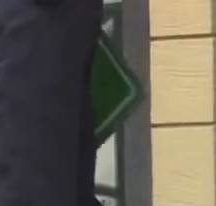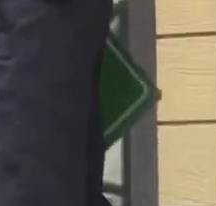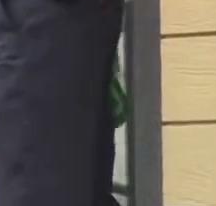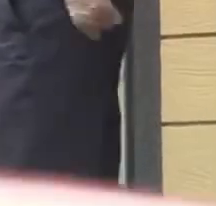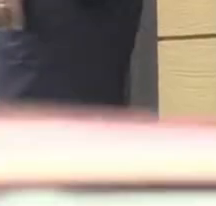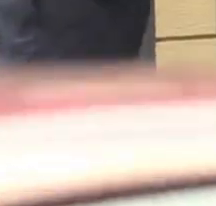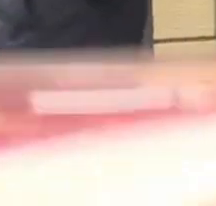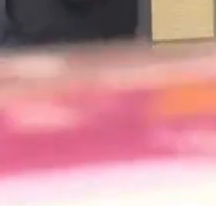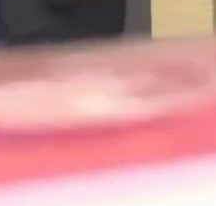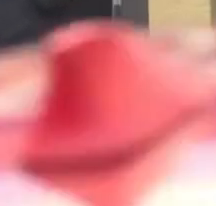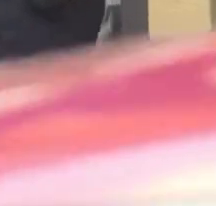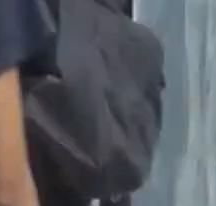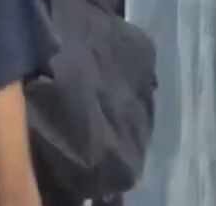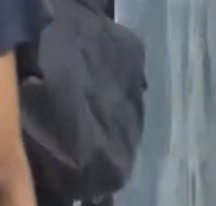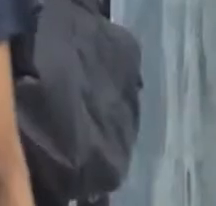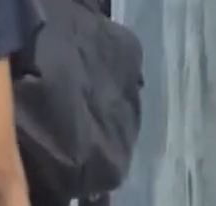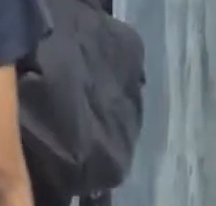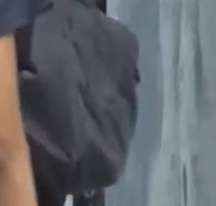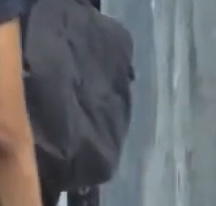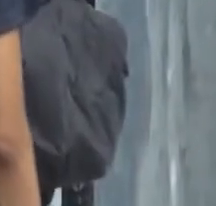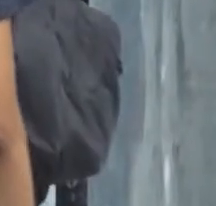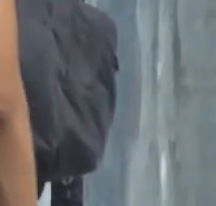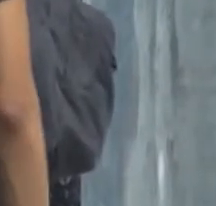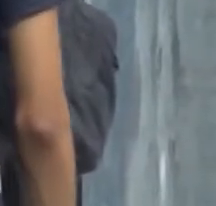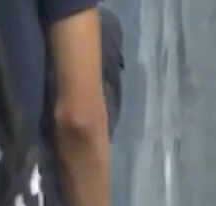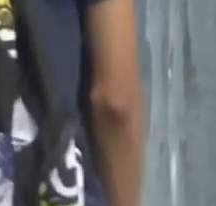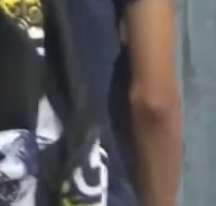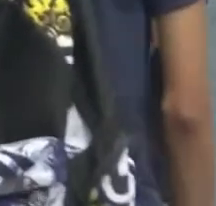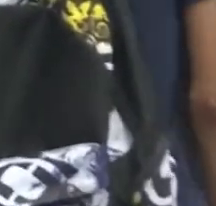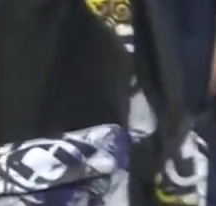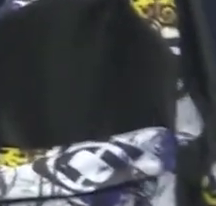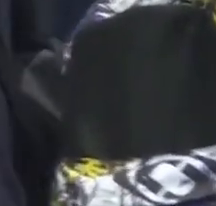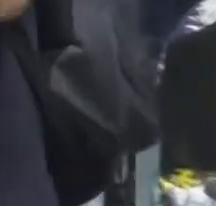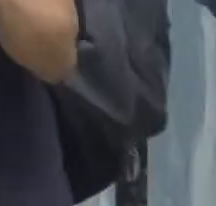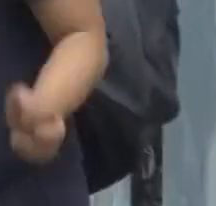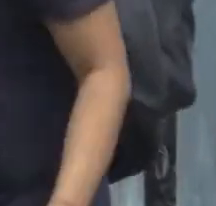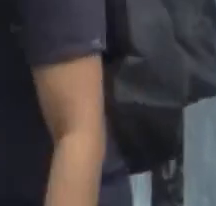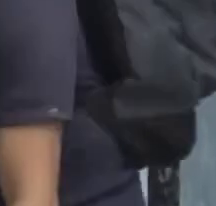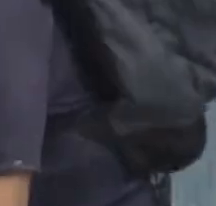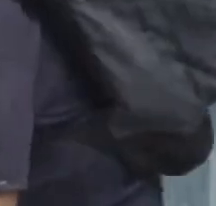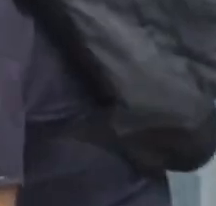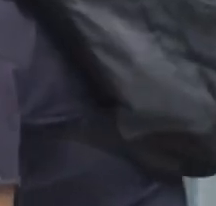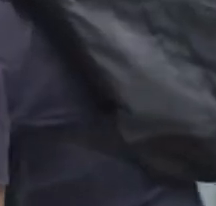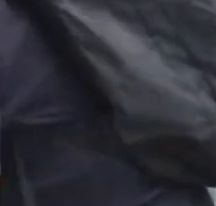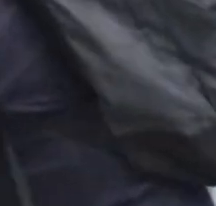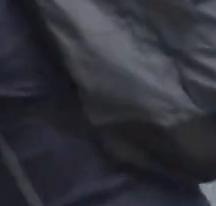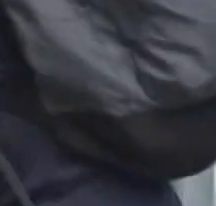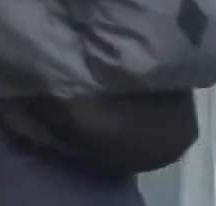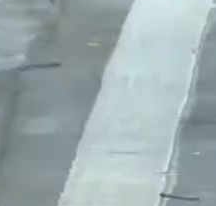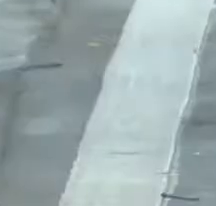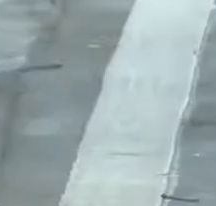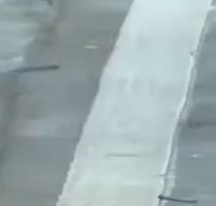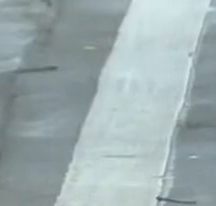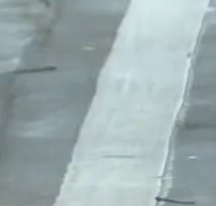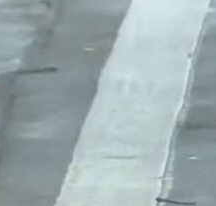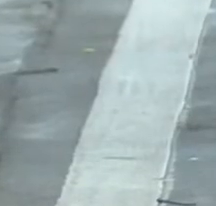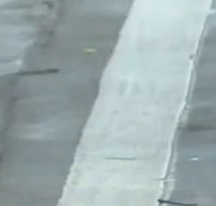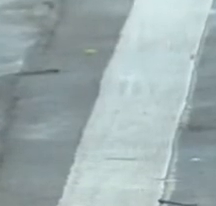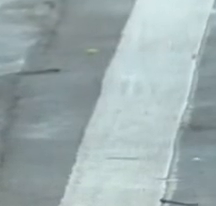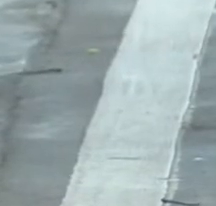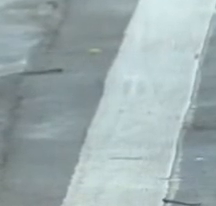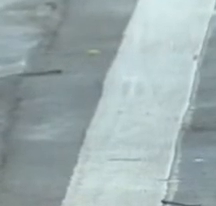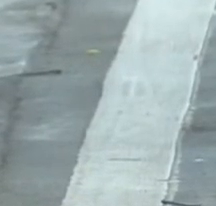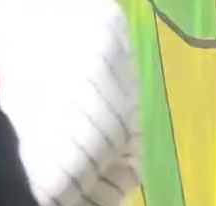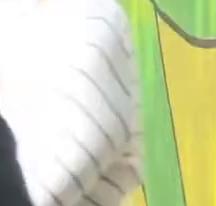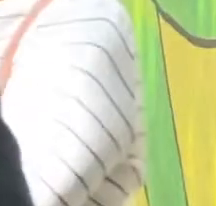nasa probinsya saka yung mga nasa rural areas and the seniors, they are the ones who became